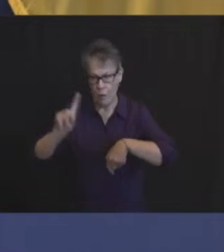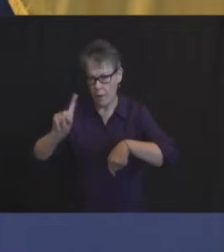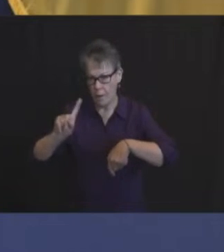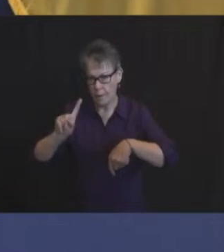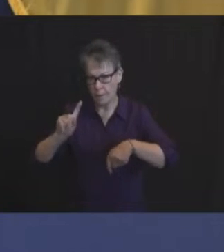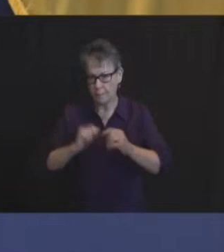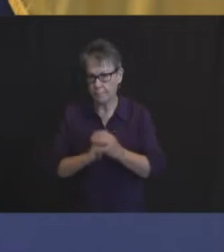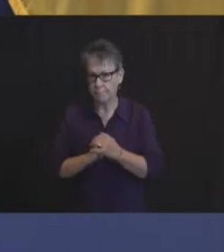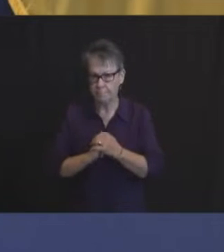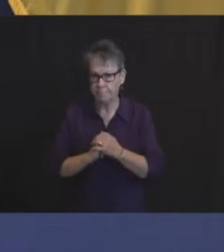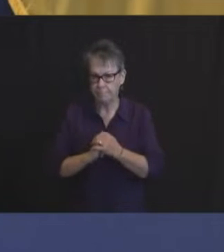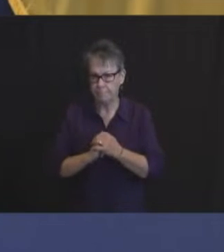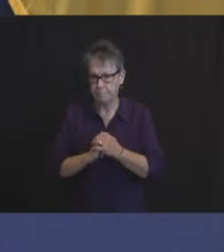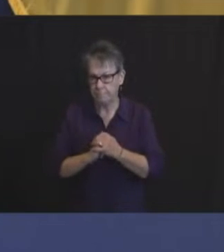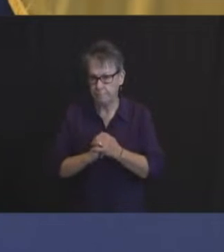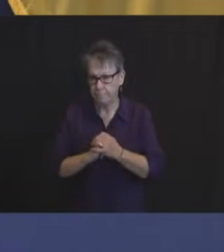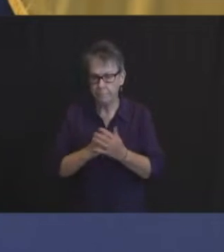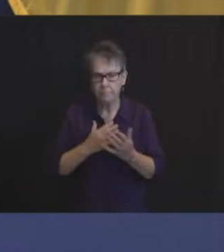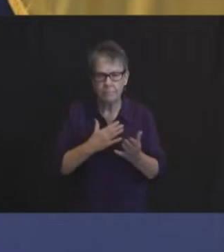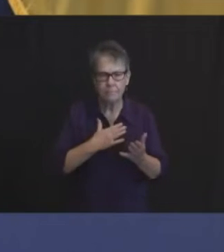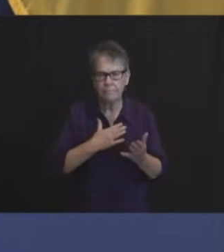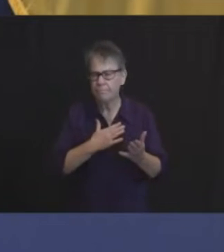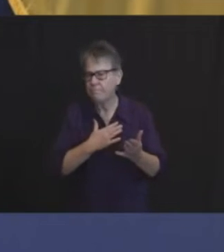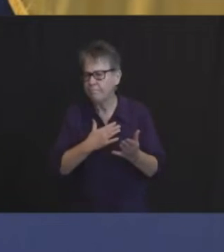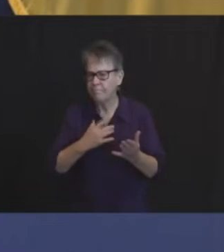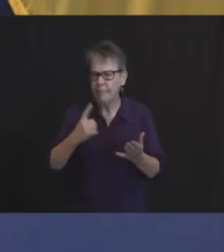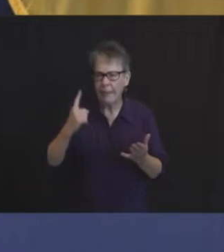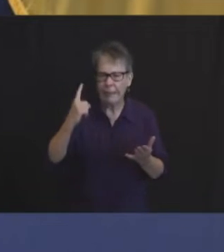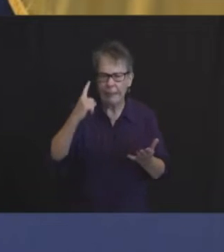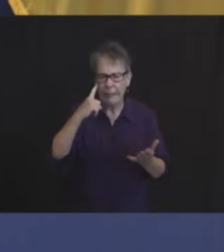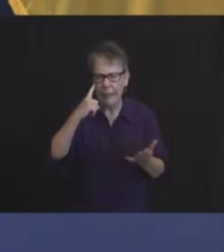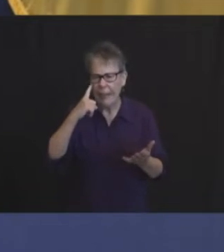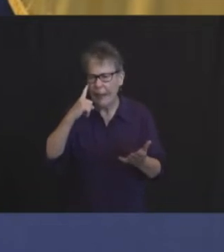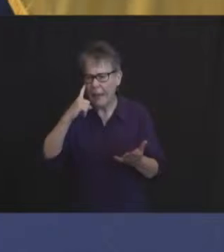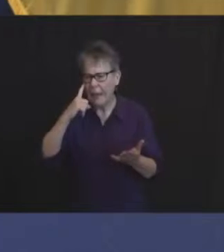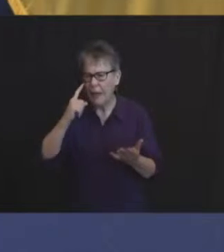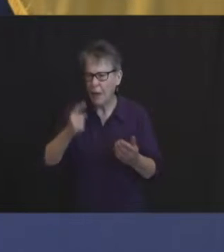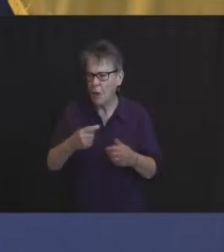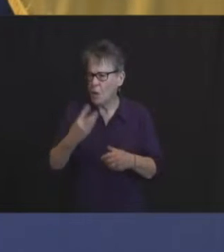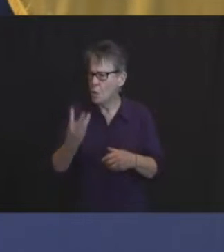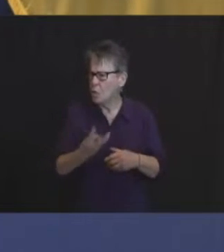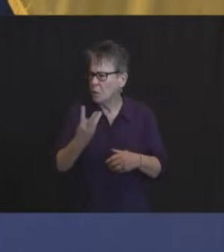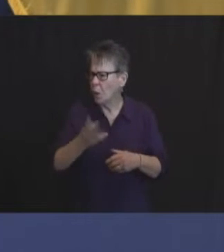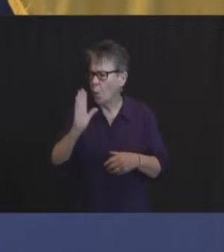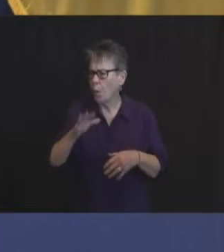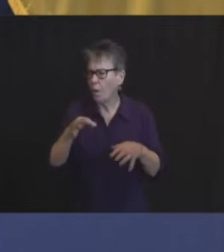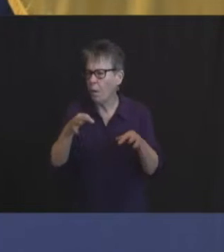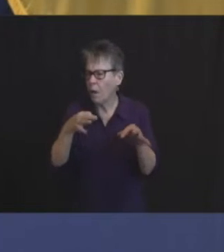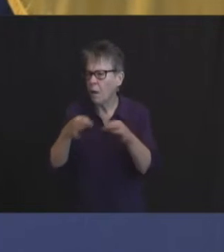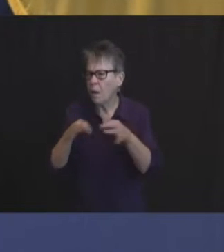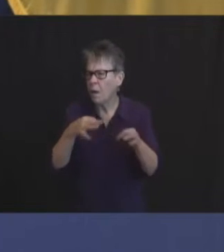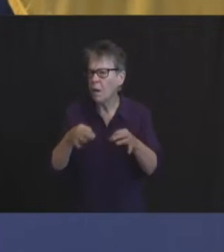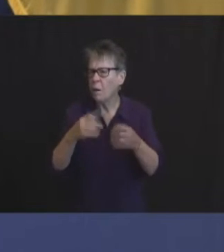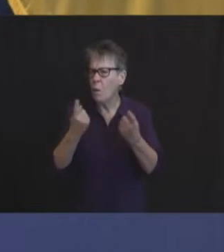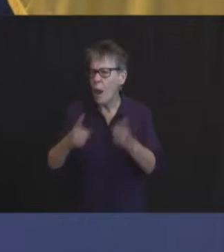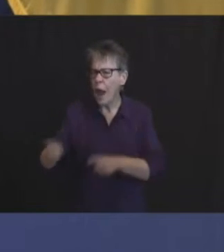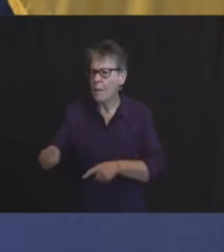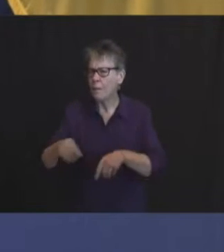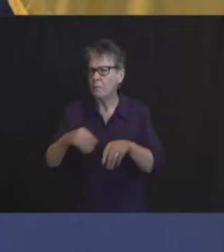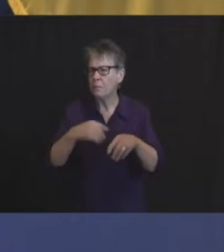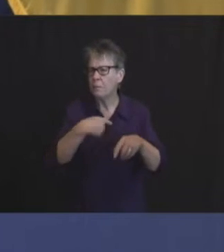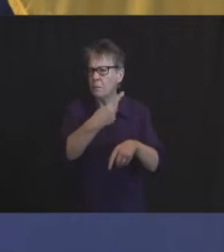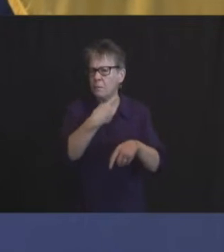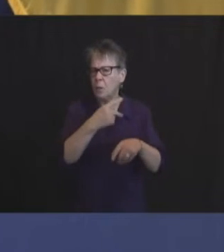insights, Judy, out of the White House call tomorrow, I would think, at least for their last, that'll be, I guess, 8 days to go as of tomorrow, what we